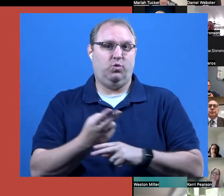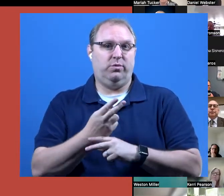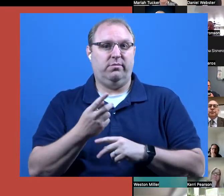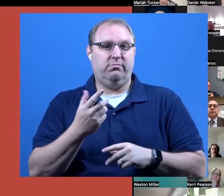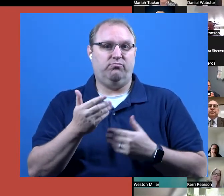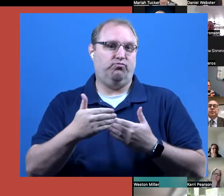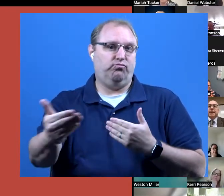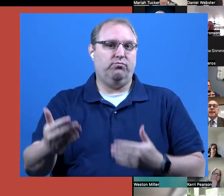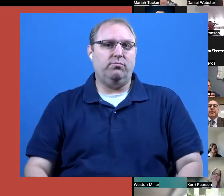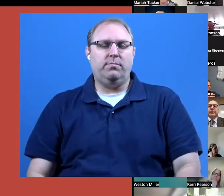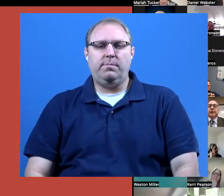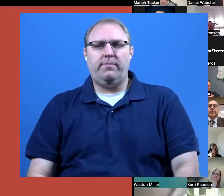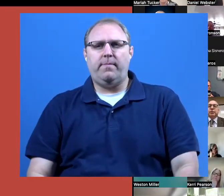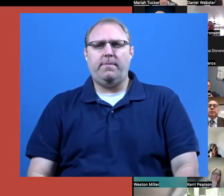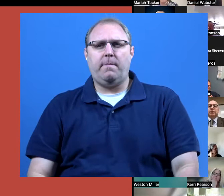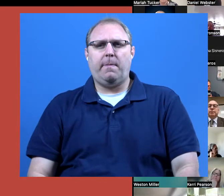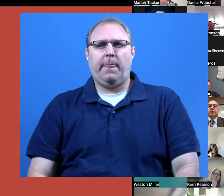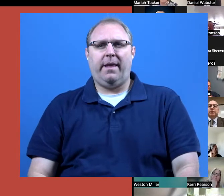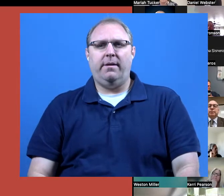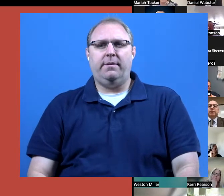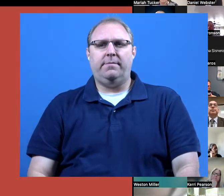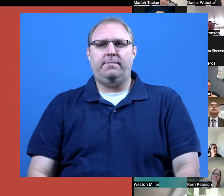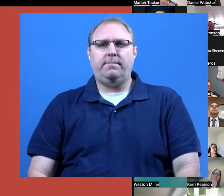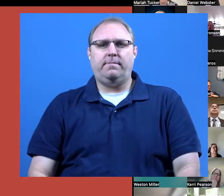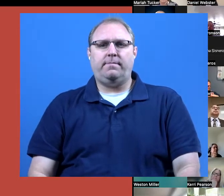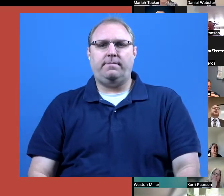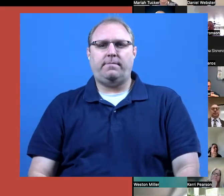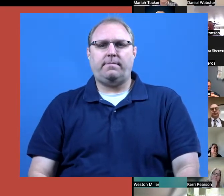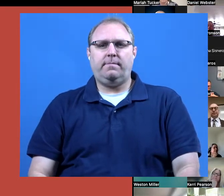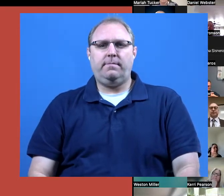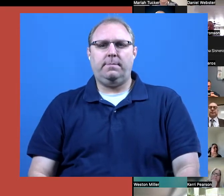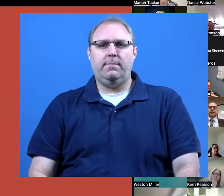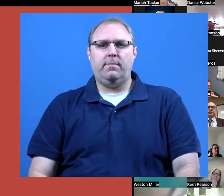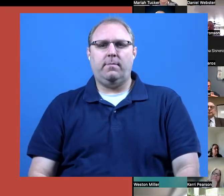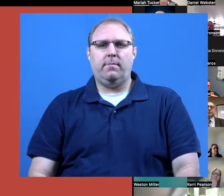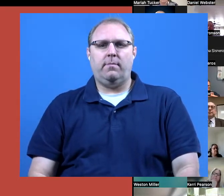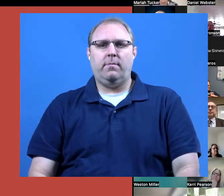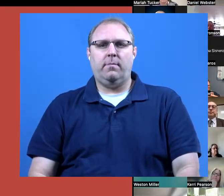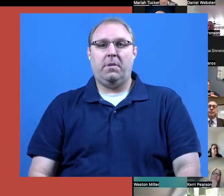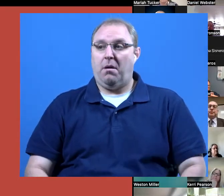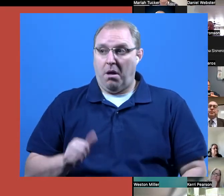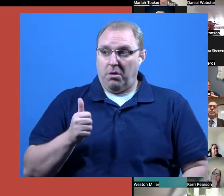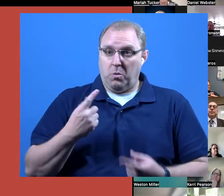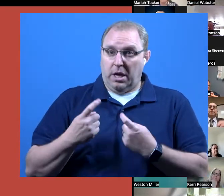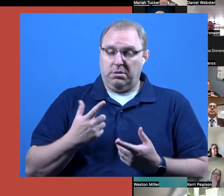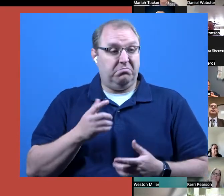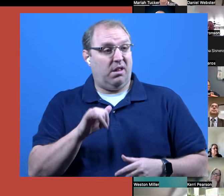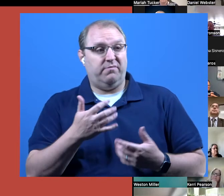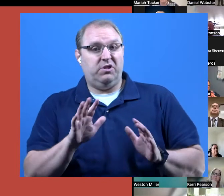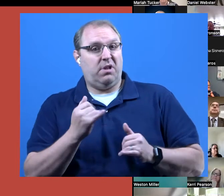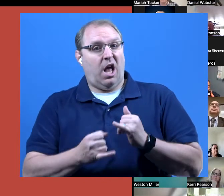Anything else? That's the last one. All right, Mark, you're up. If you end up